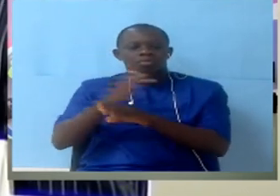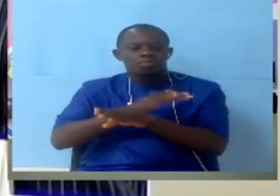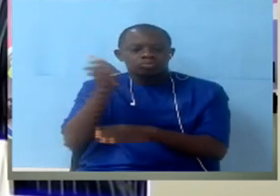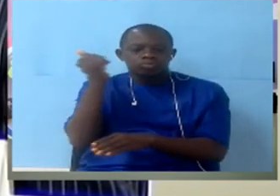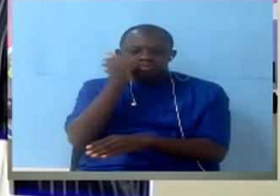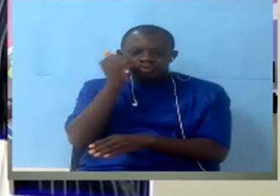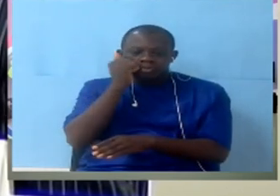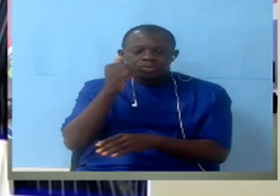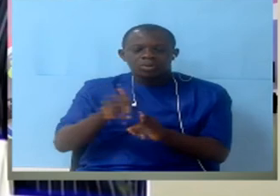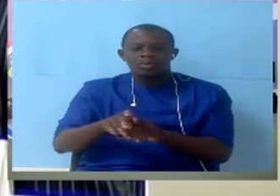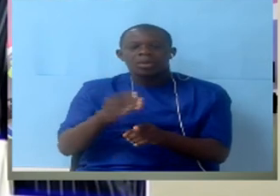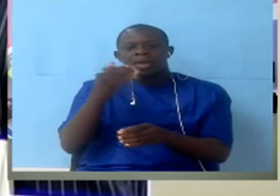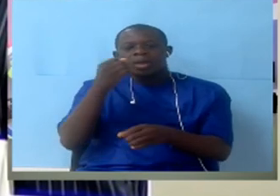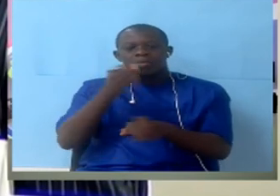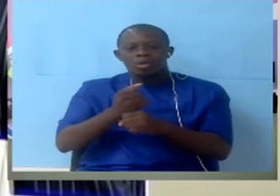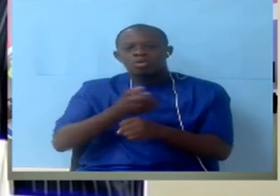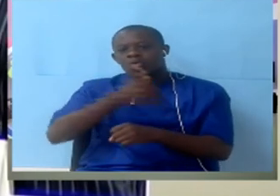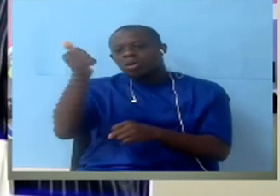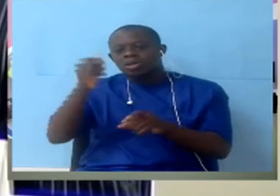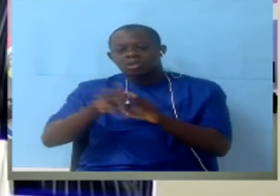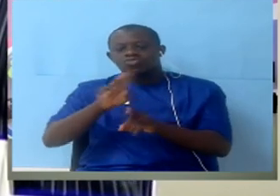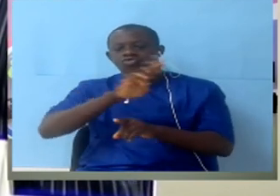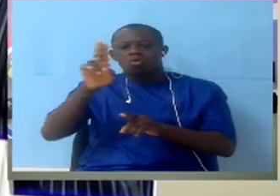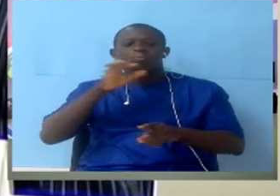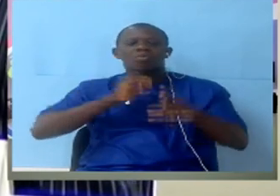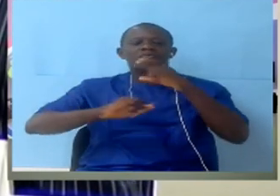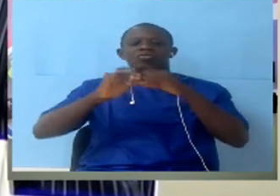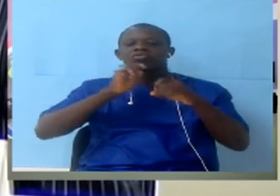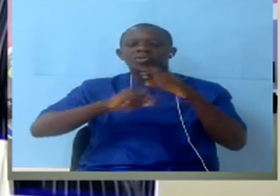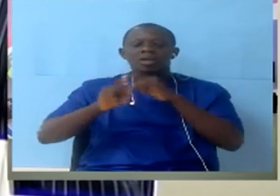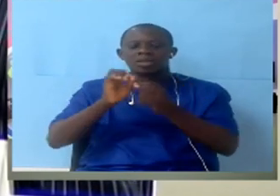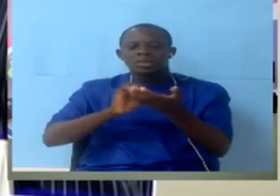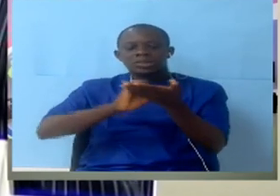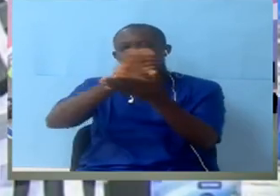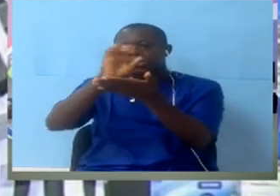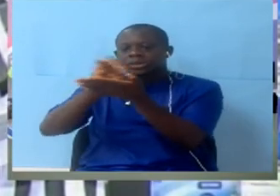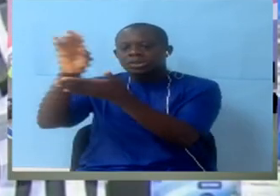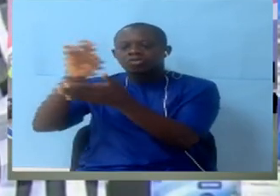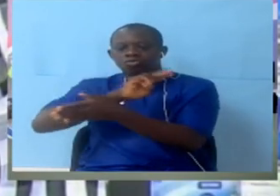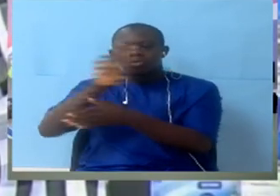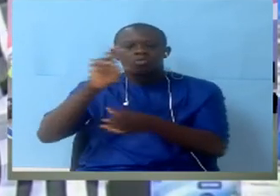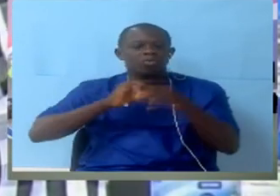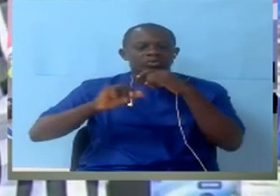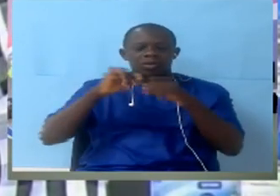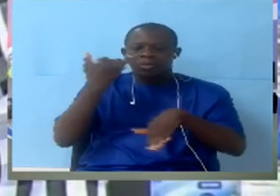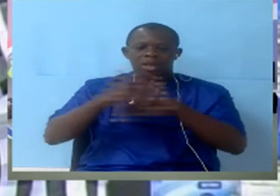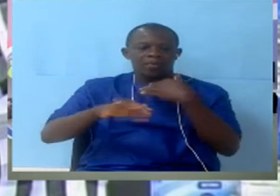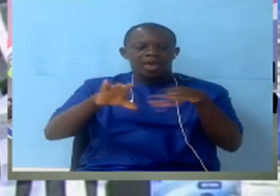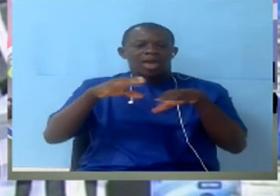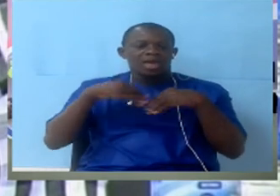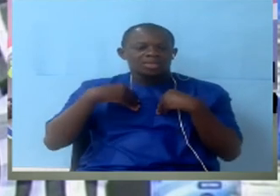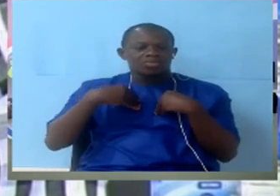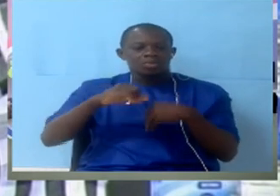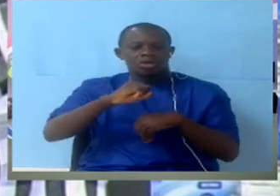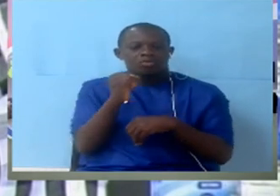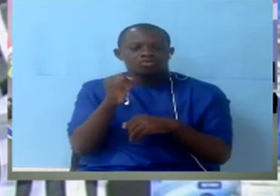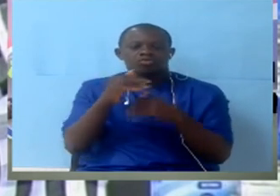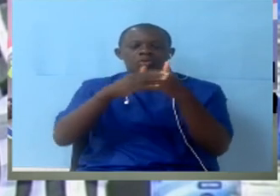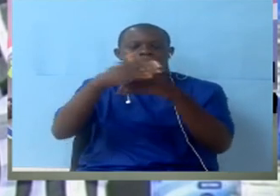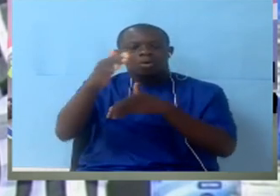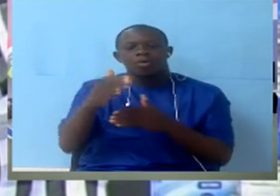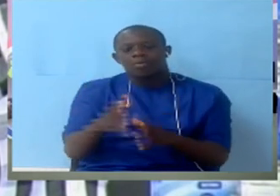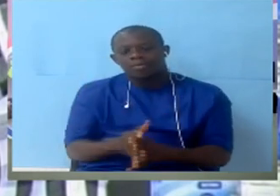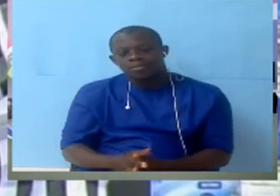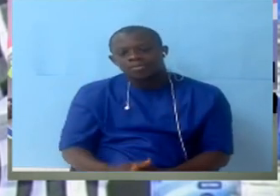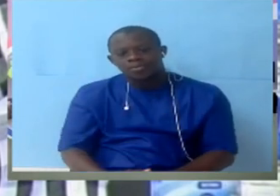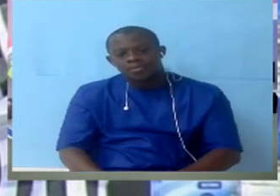always resisting some of their unprofessional assignments. Kaiko ita mu jarankol di andu iko iko jarankol mu molded min ya lonko